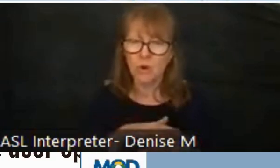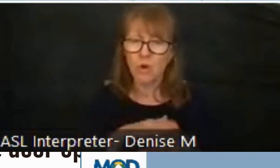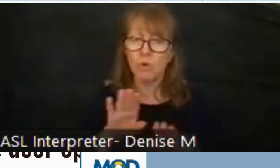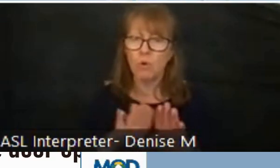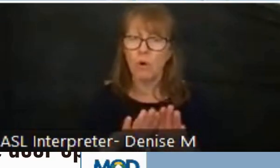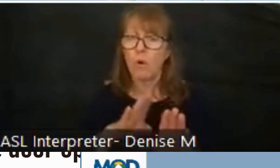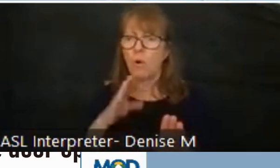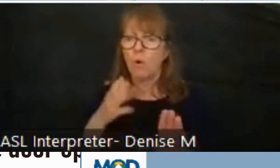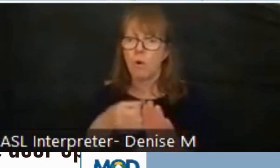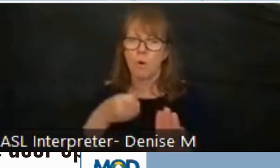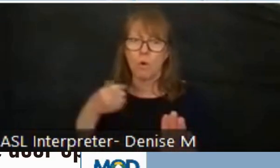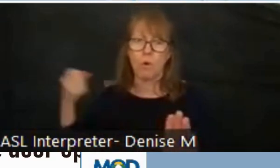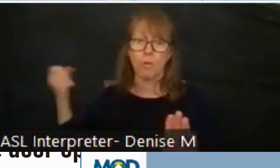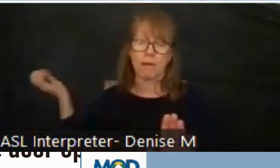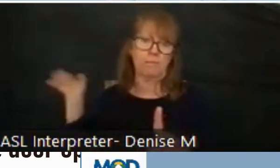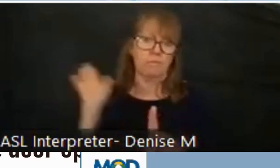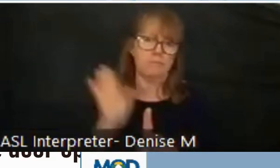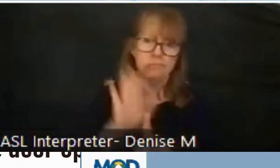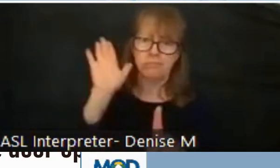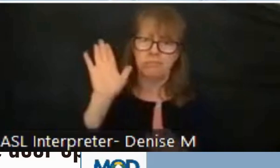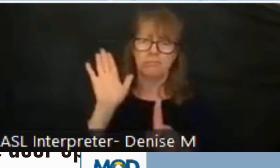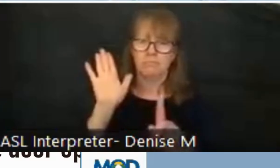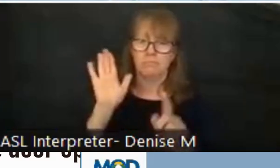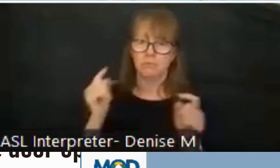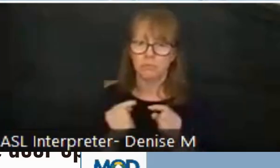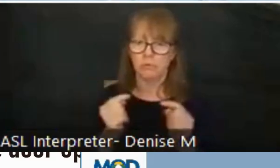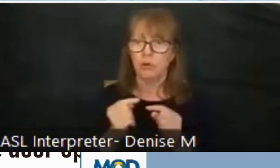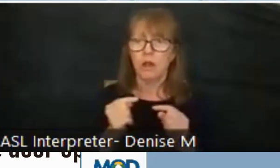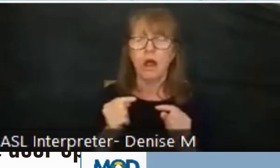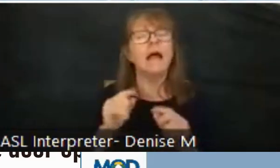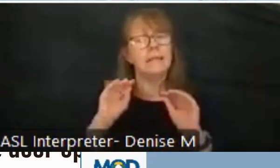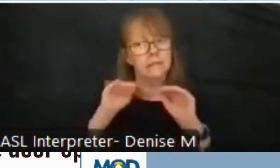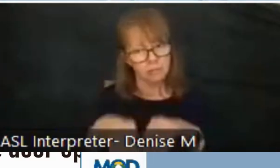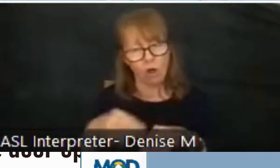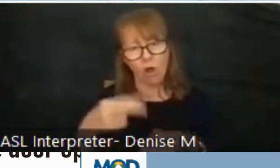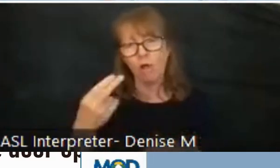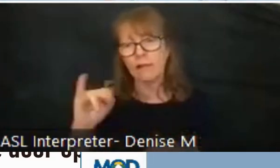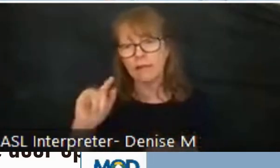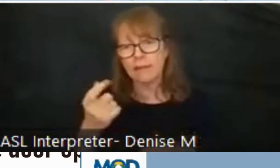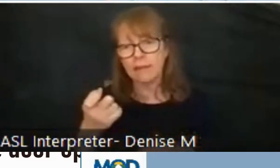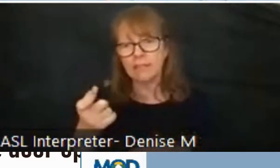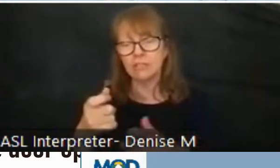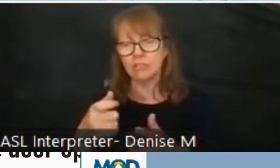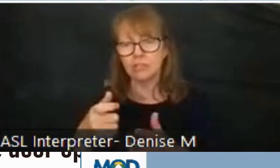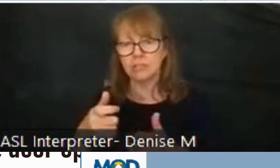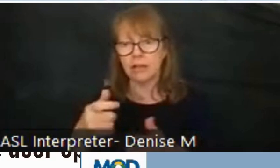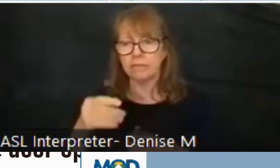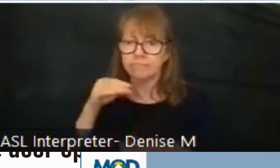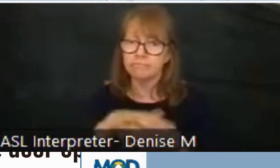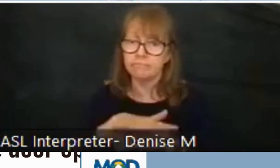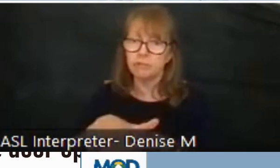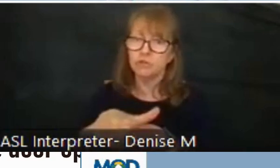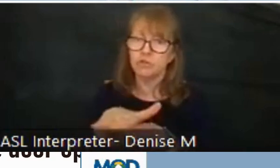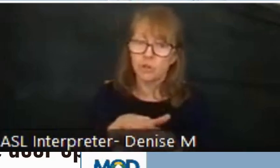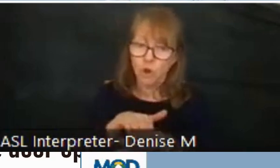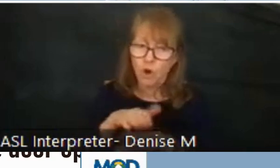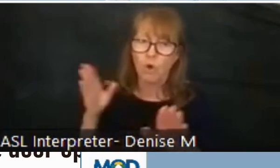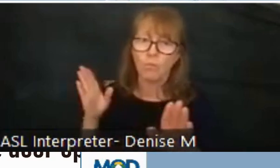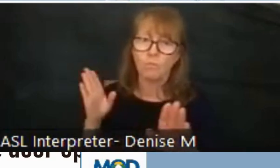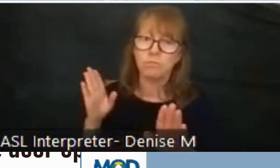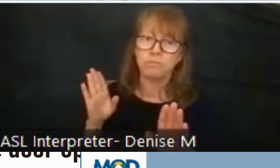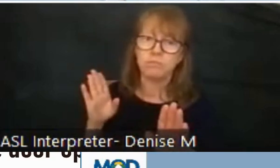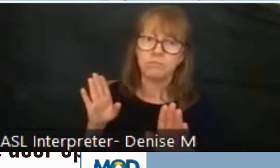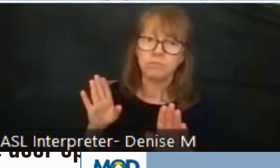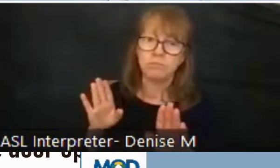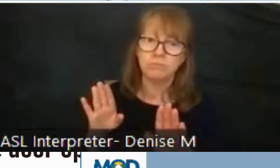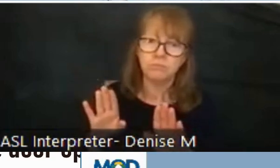installing a slow close hinge could be all I need. If I have limited grip in my fingers, then a round doorknob may